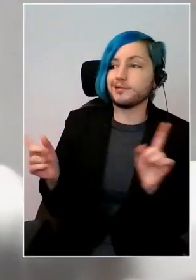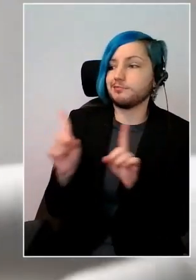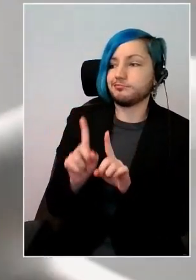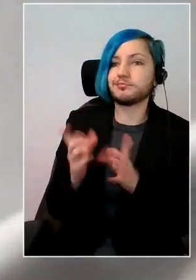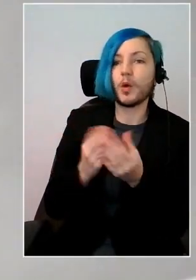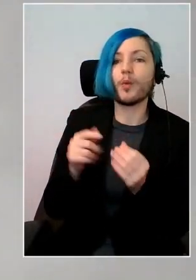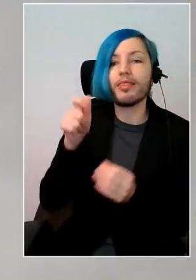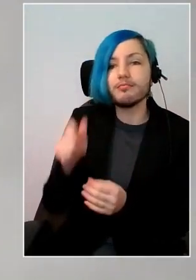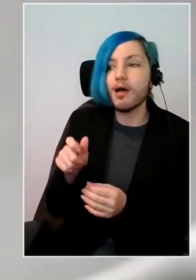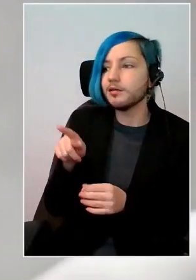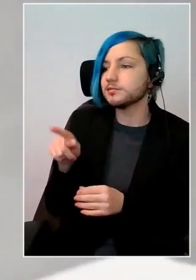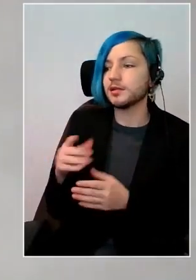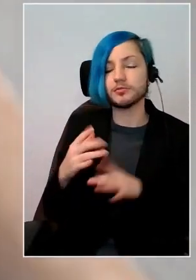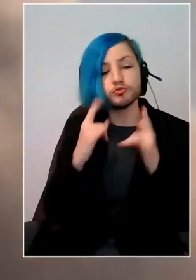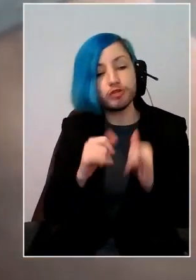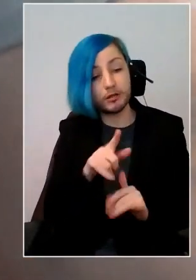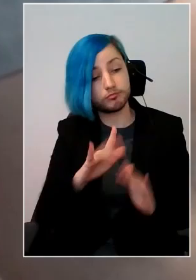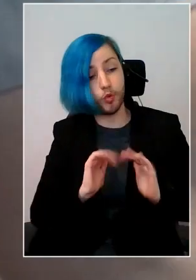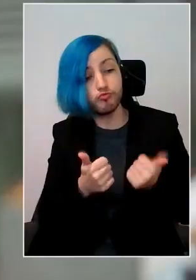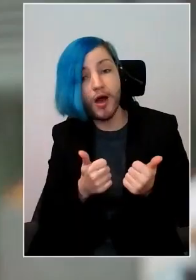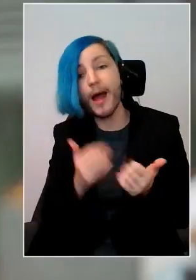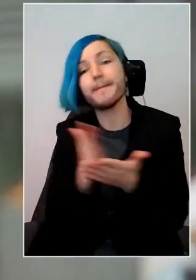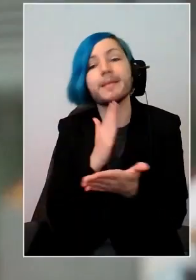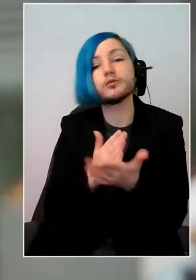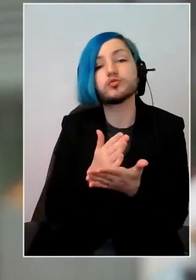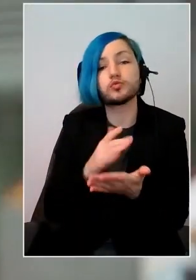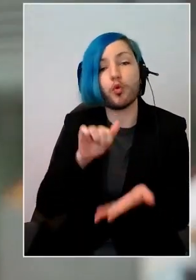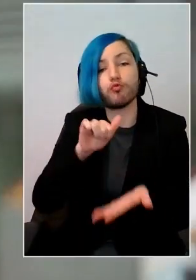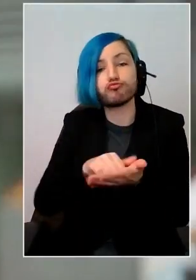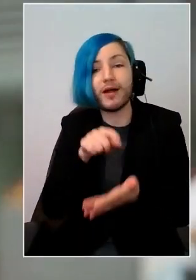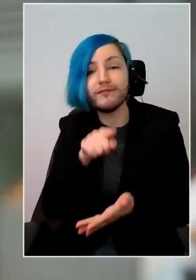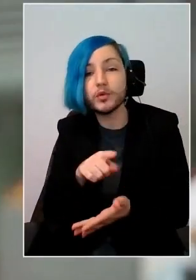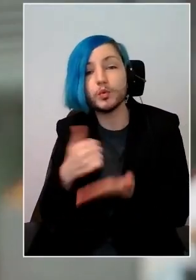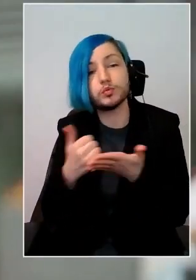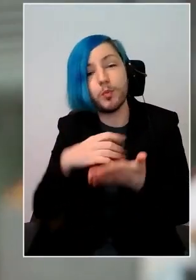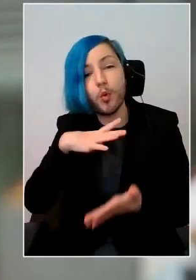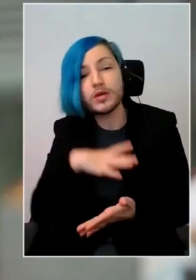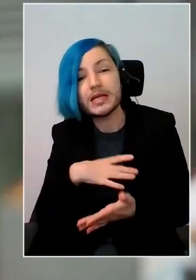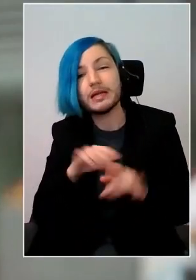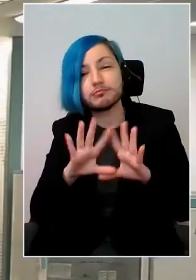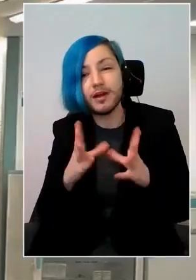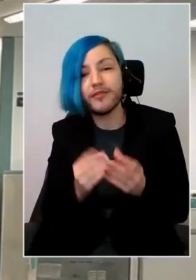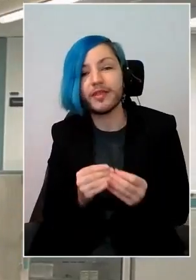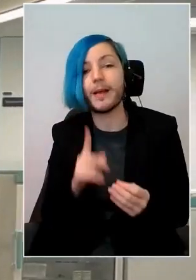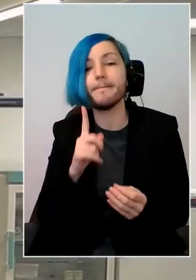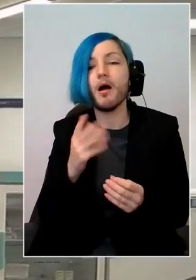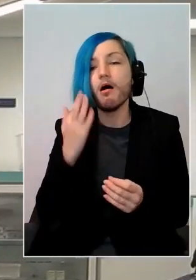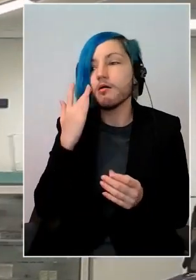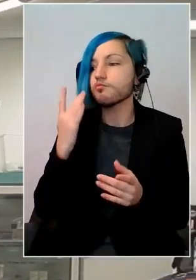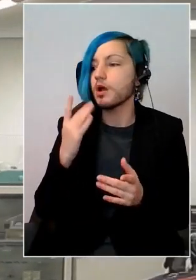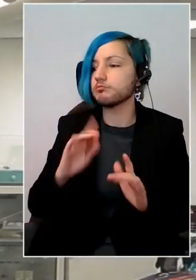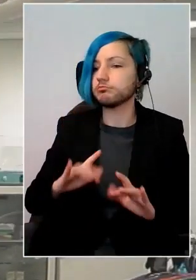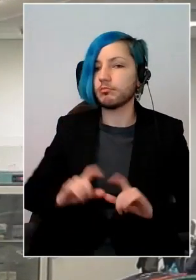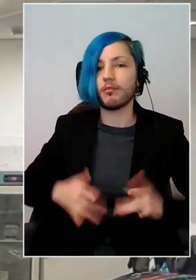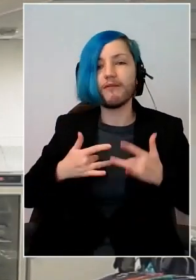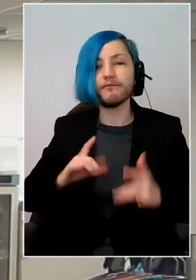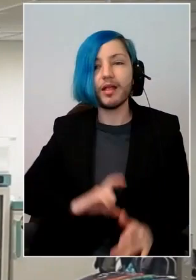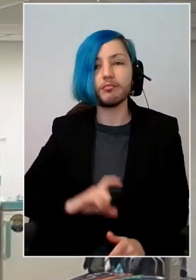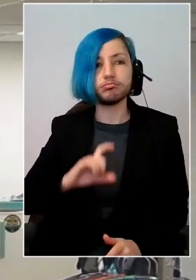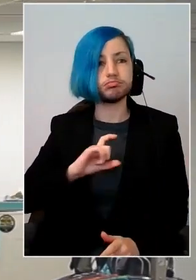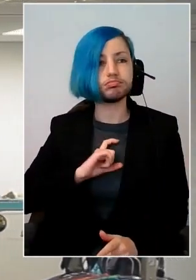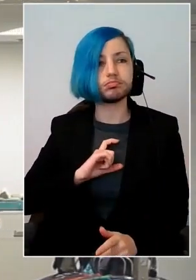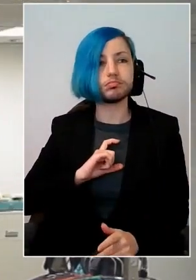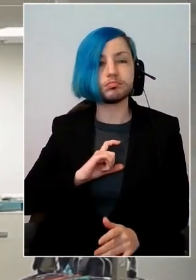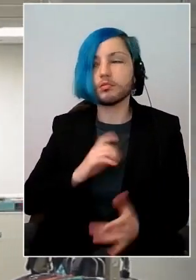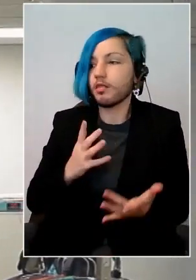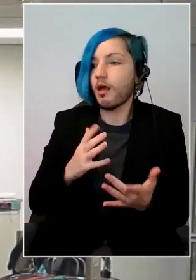you're okay, seeing if you're doing the right job, if you need any support. But once you get the hang of things, you won't even realize and you'll get on